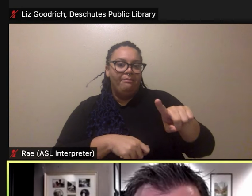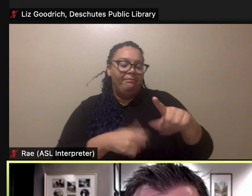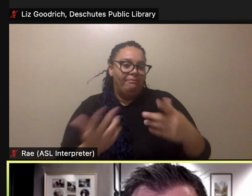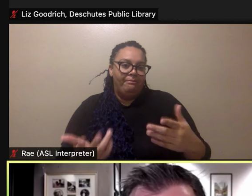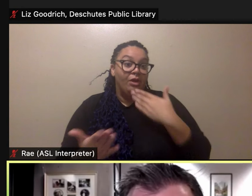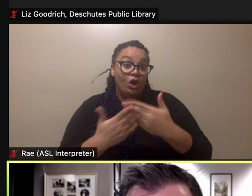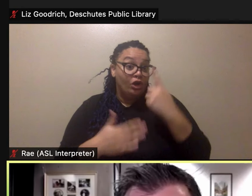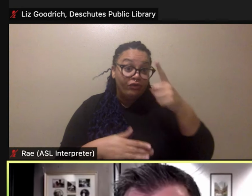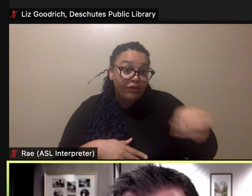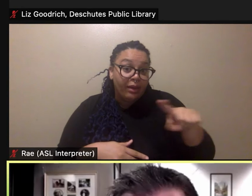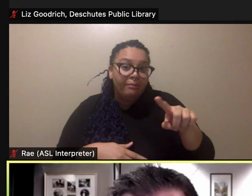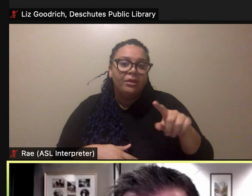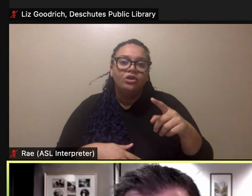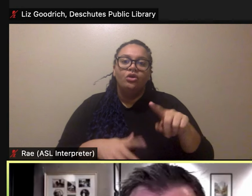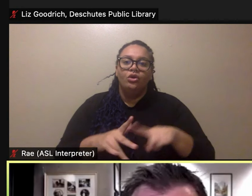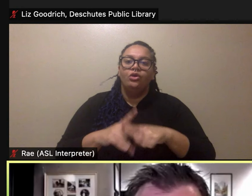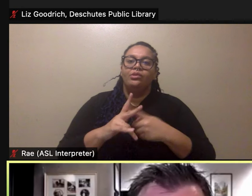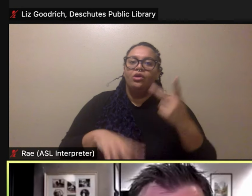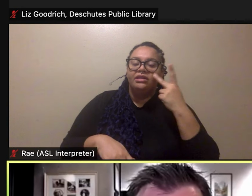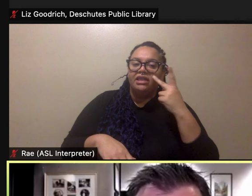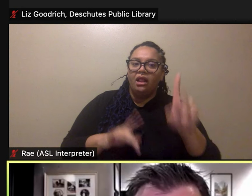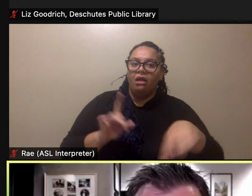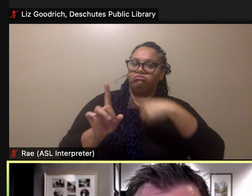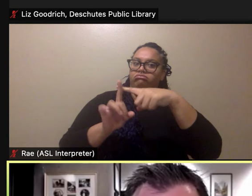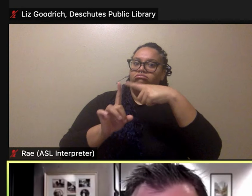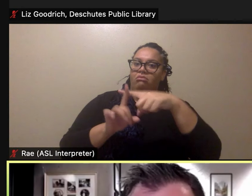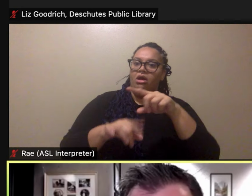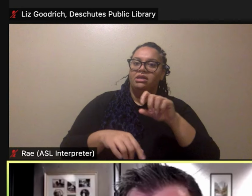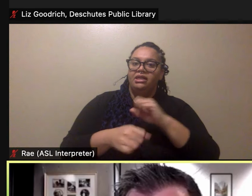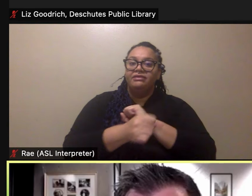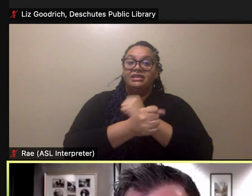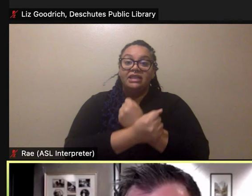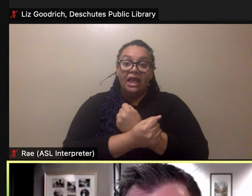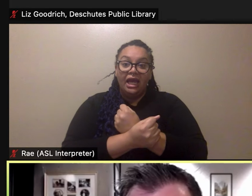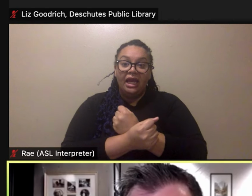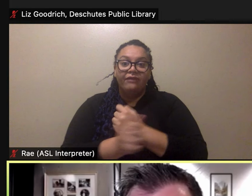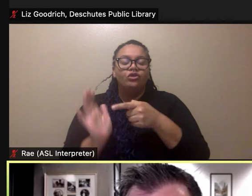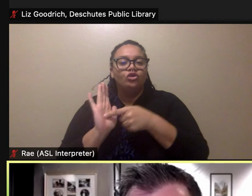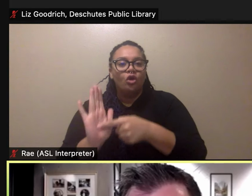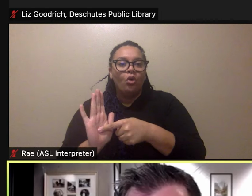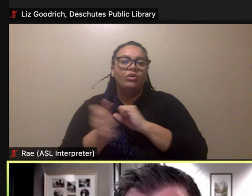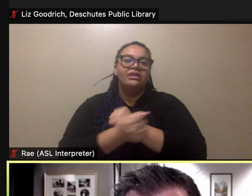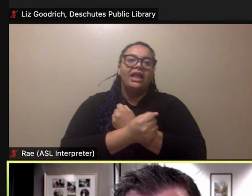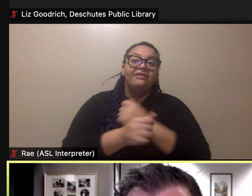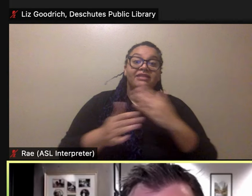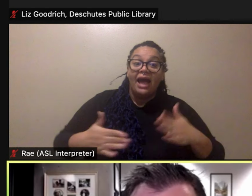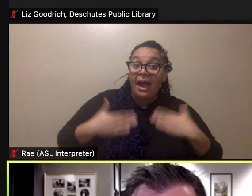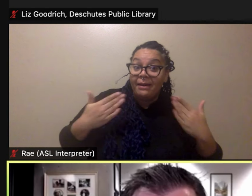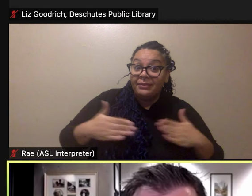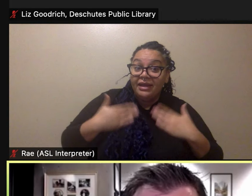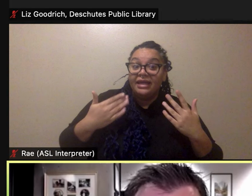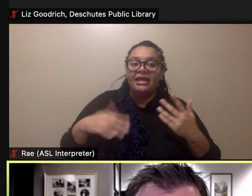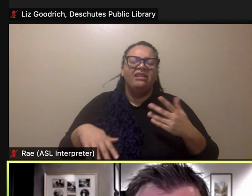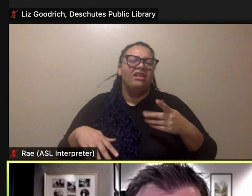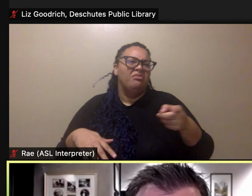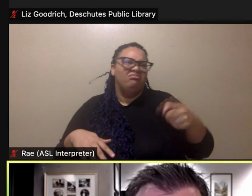And you started to see kind of pro-slave propaganda that usually showed the slaves being happy and that they wouldn't be happy being free.